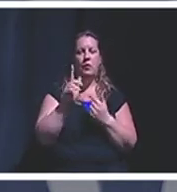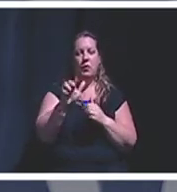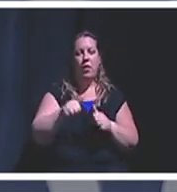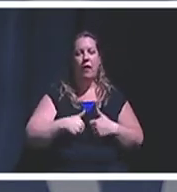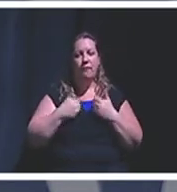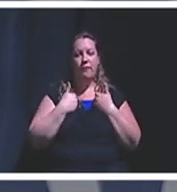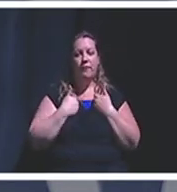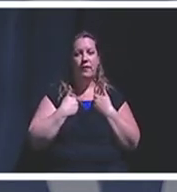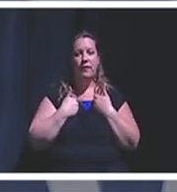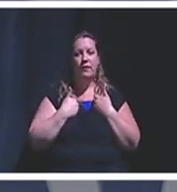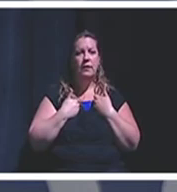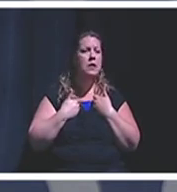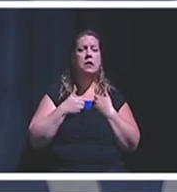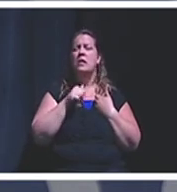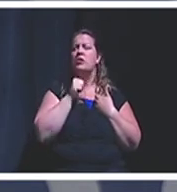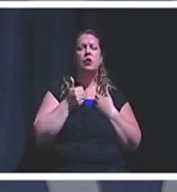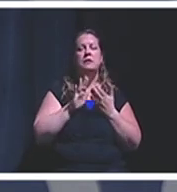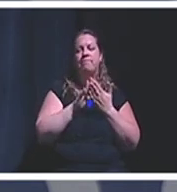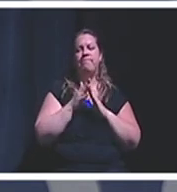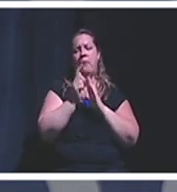Don't just be a lawyer,